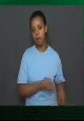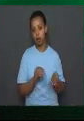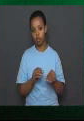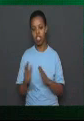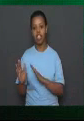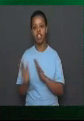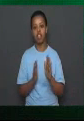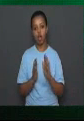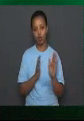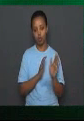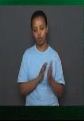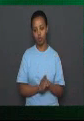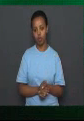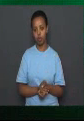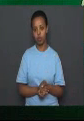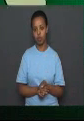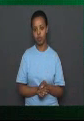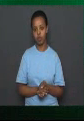Students, let's get ready.